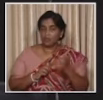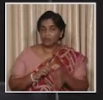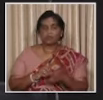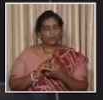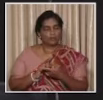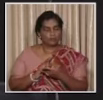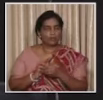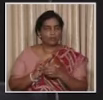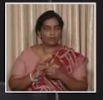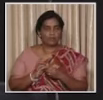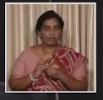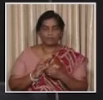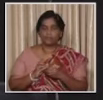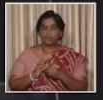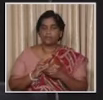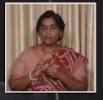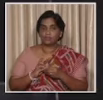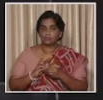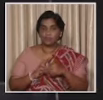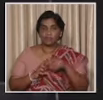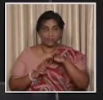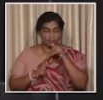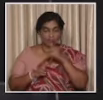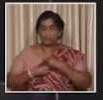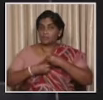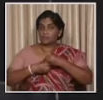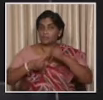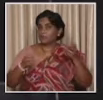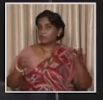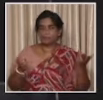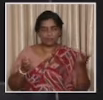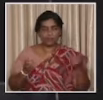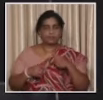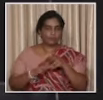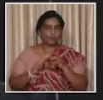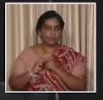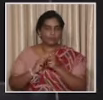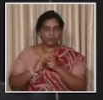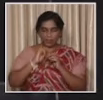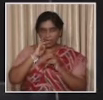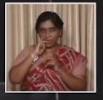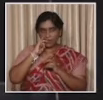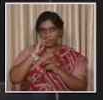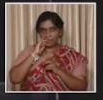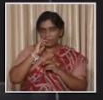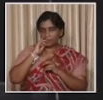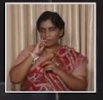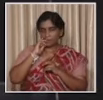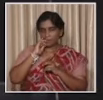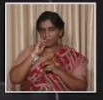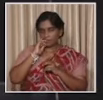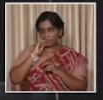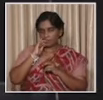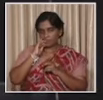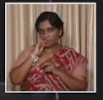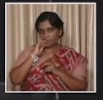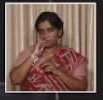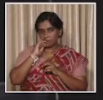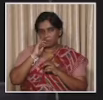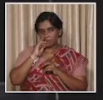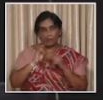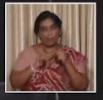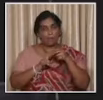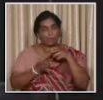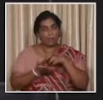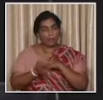have been taken out, they have been distributed, but there is one issue of laying the pipes, which we are talking to those relevant local authorities, and we are confident we'd be